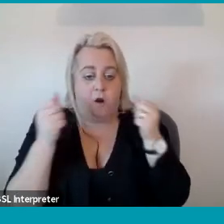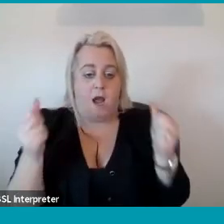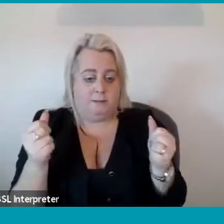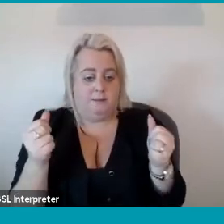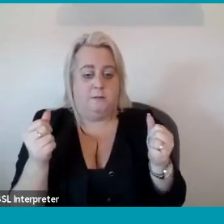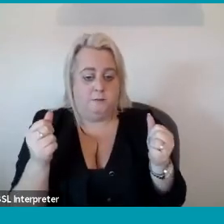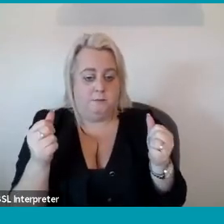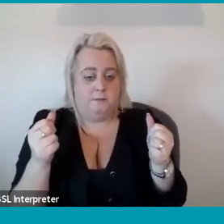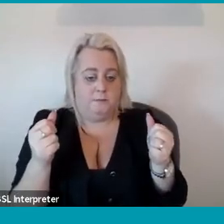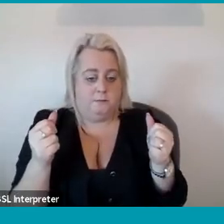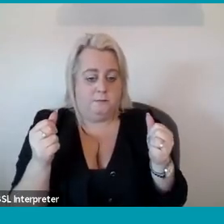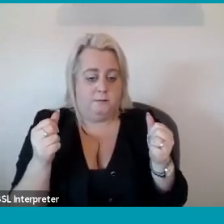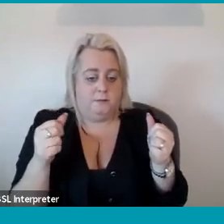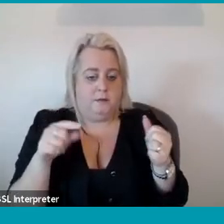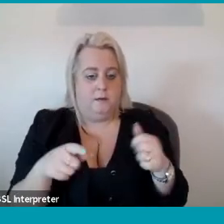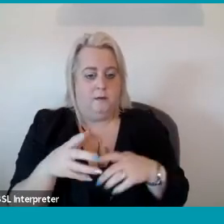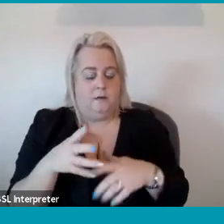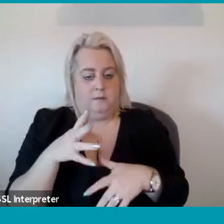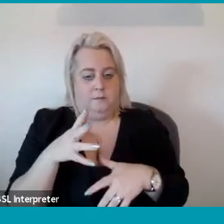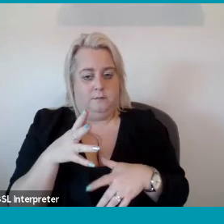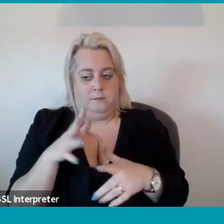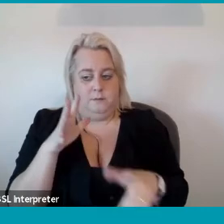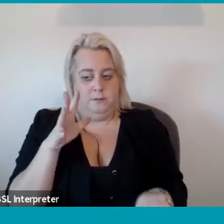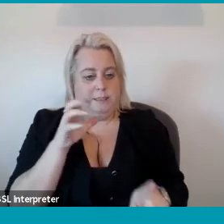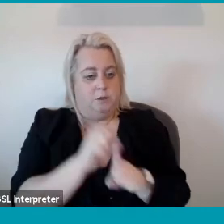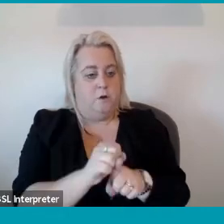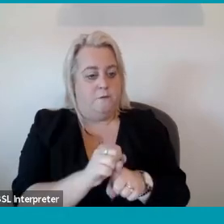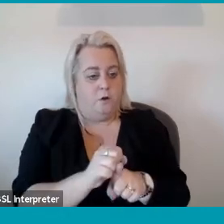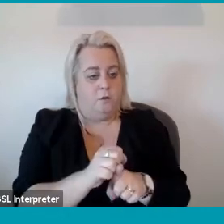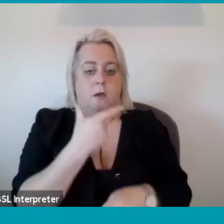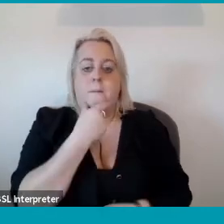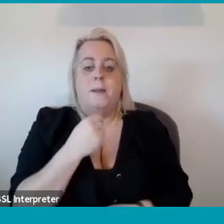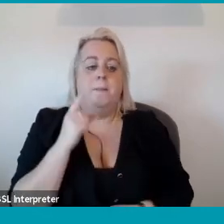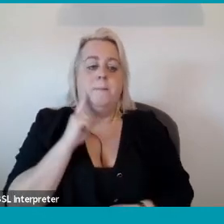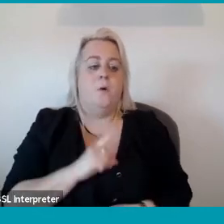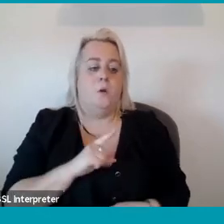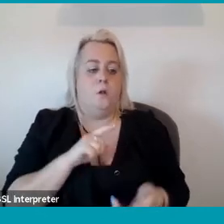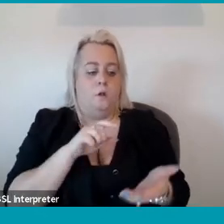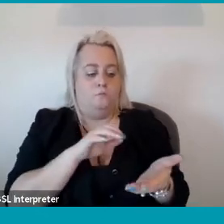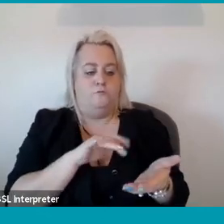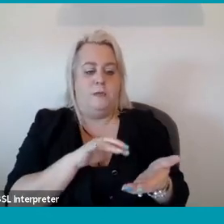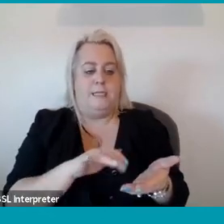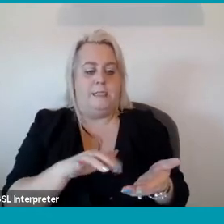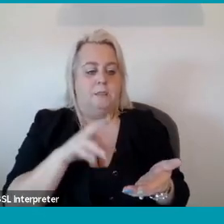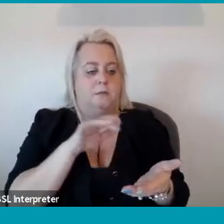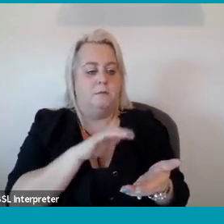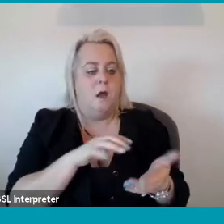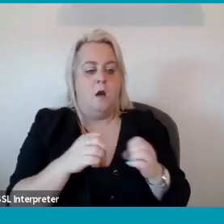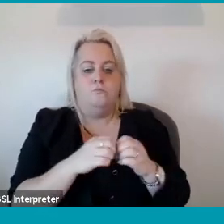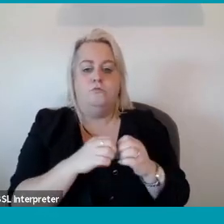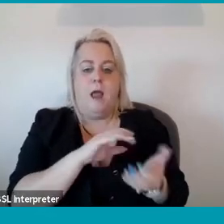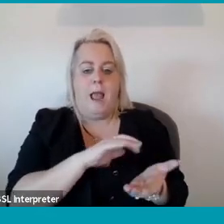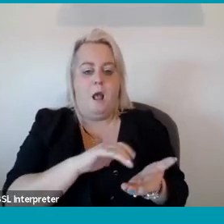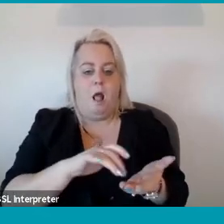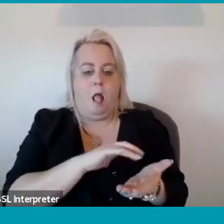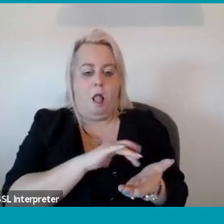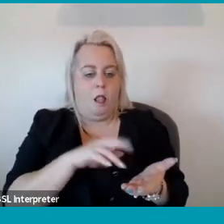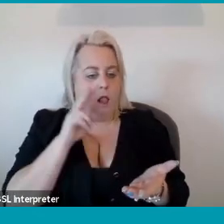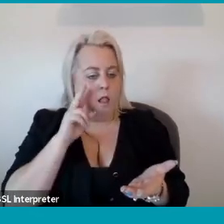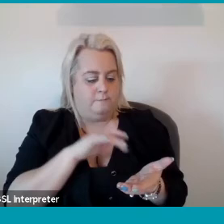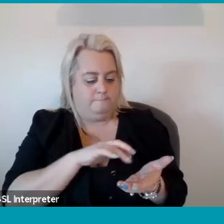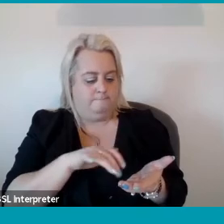discovered that Braille readers, so people who read Braille, have very, very sensitive fingertips, and they used them to